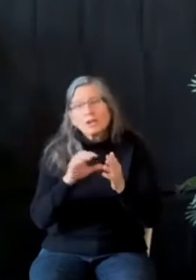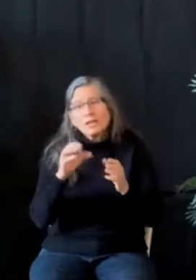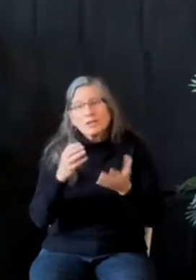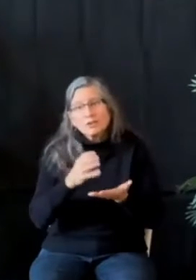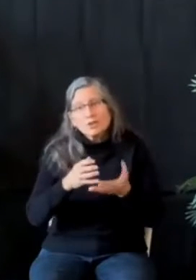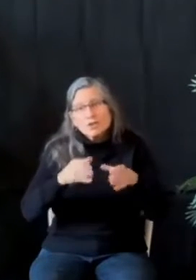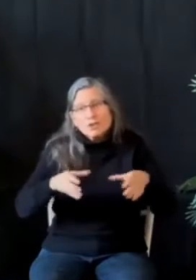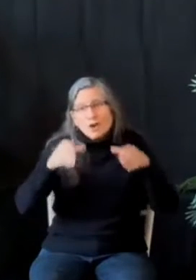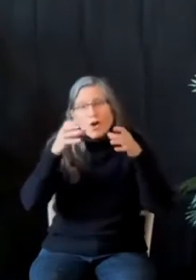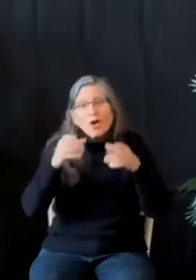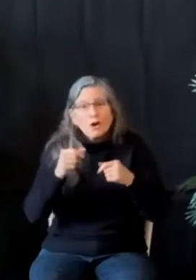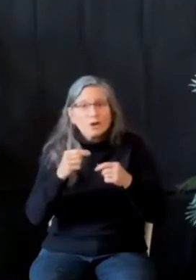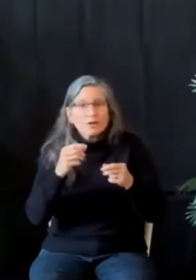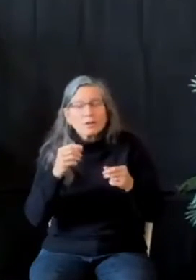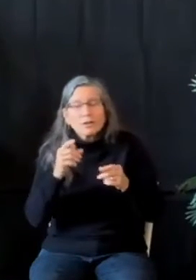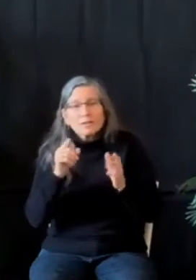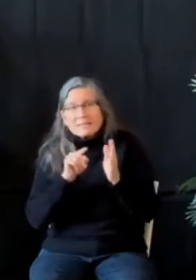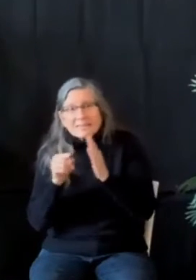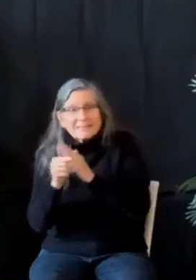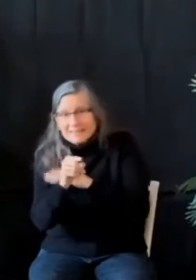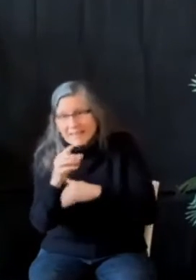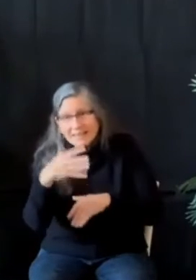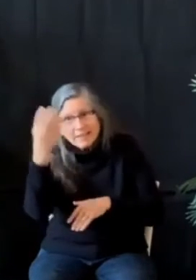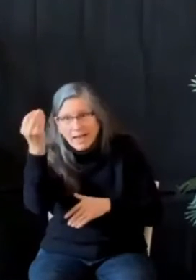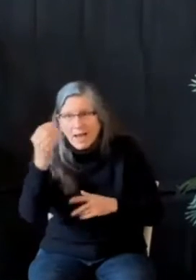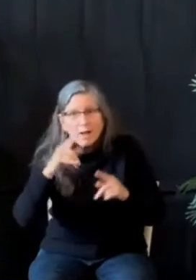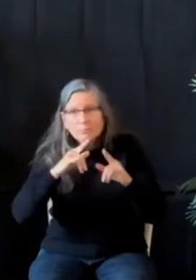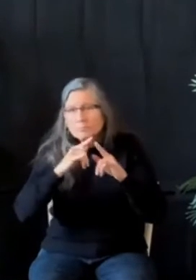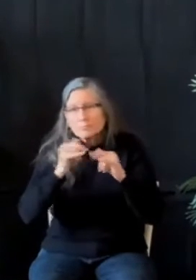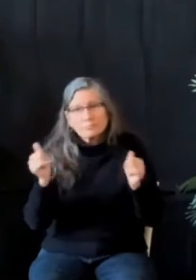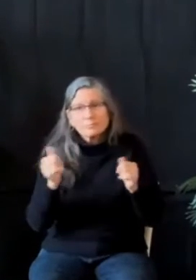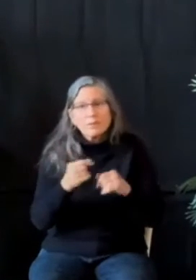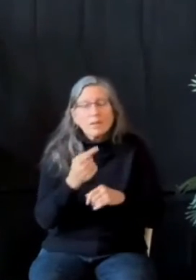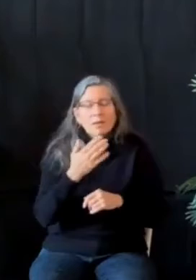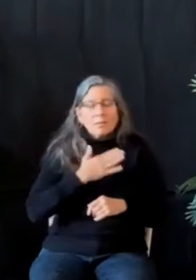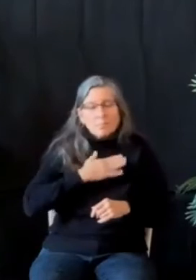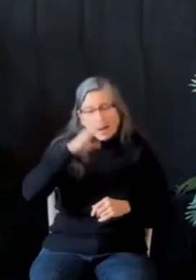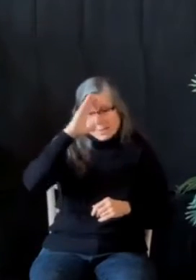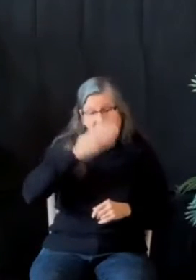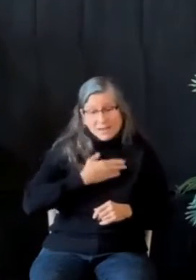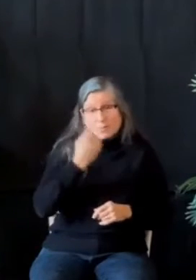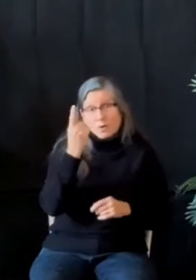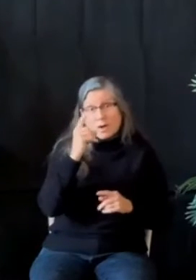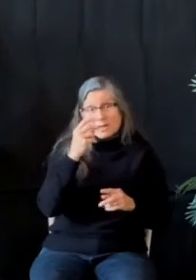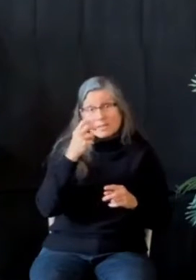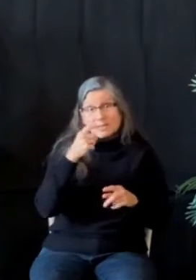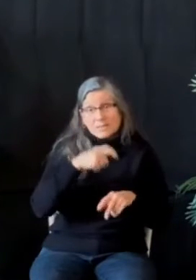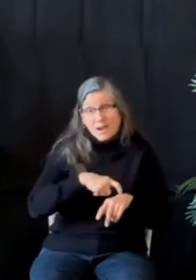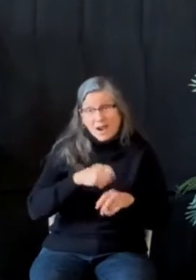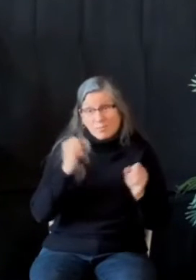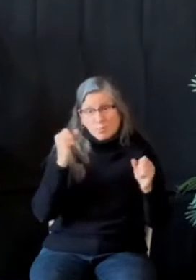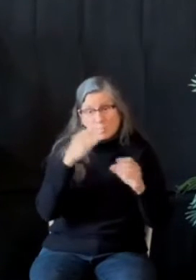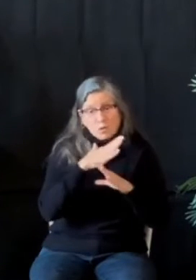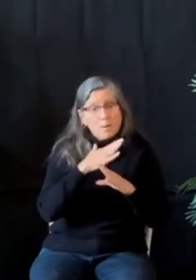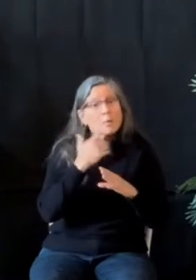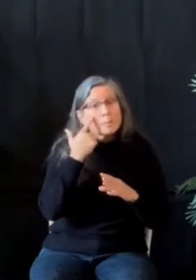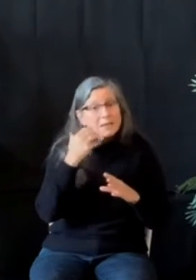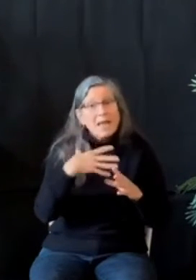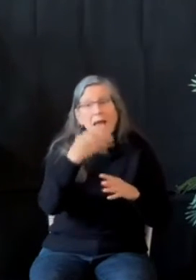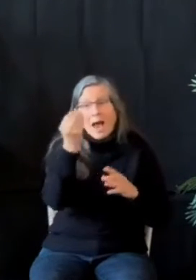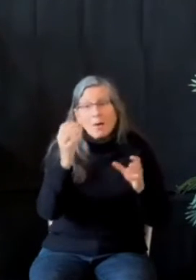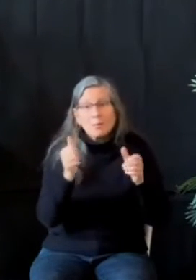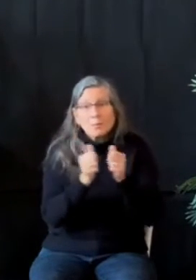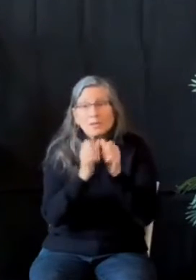out. My son one time got in trouble because he was out with a group of friends and they got in trouble. And he said, but